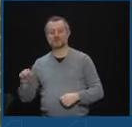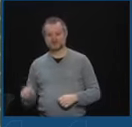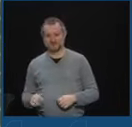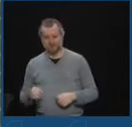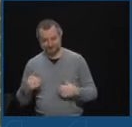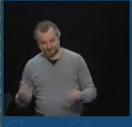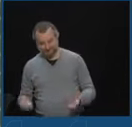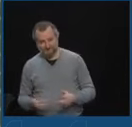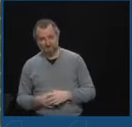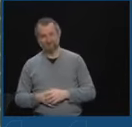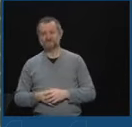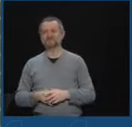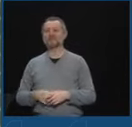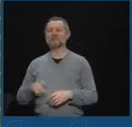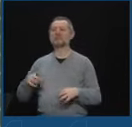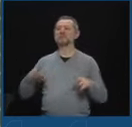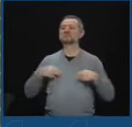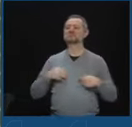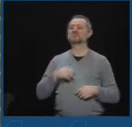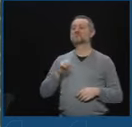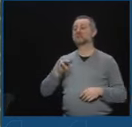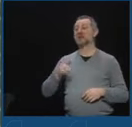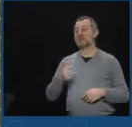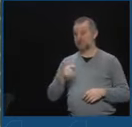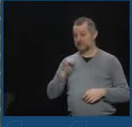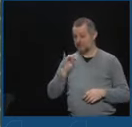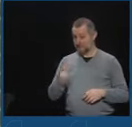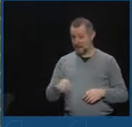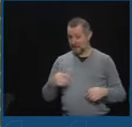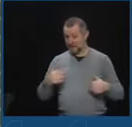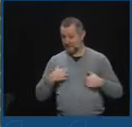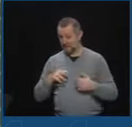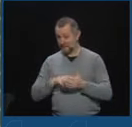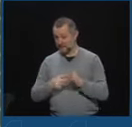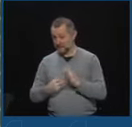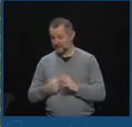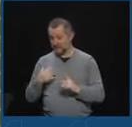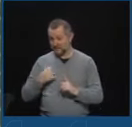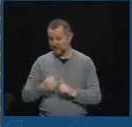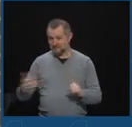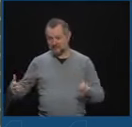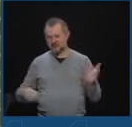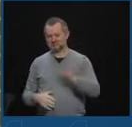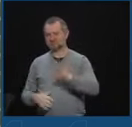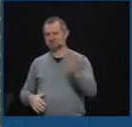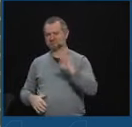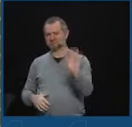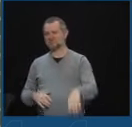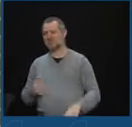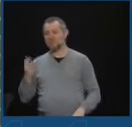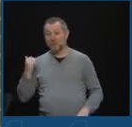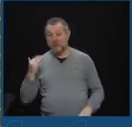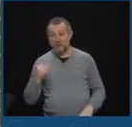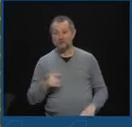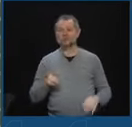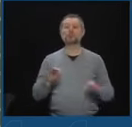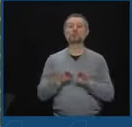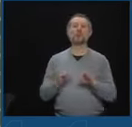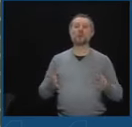because we feel that no definition is necessary because the power of the work defines the program. The power of the work and the